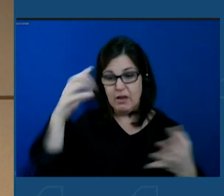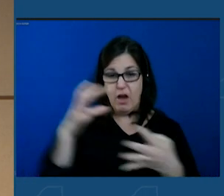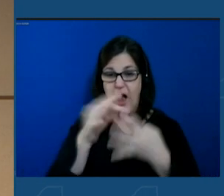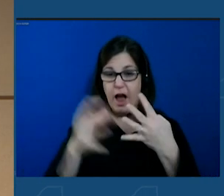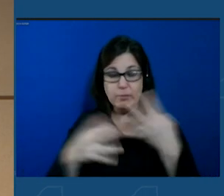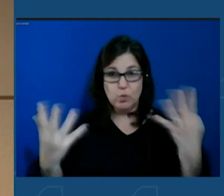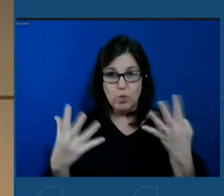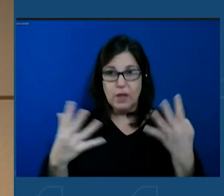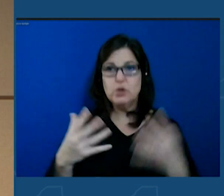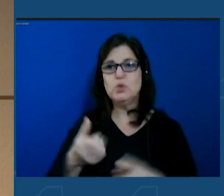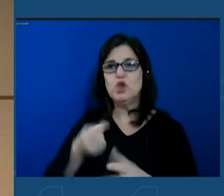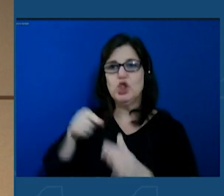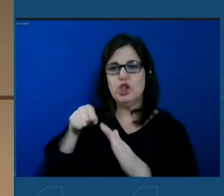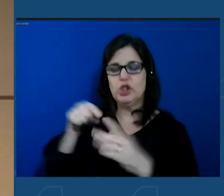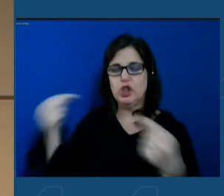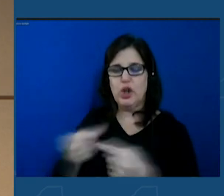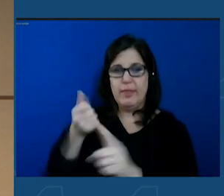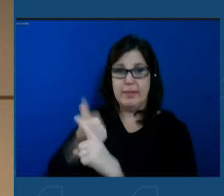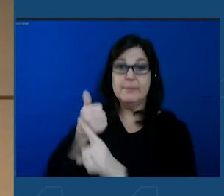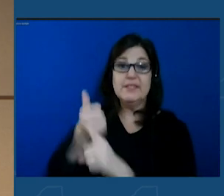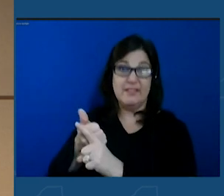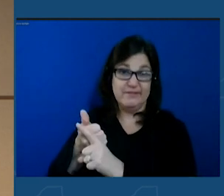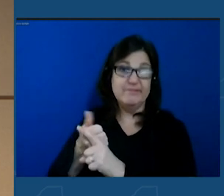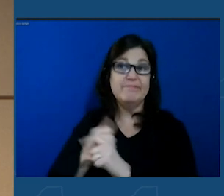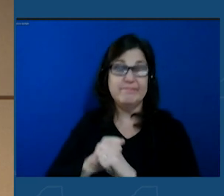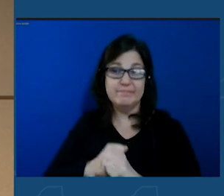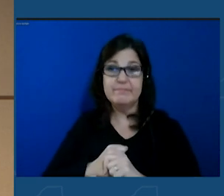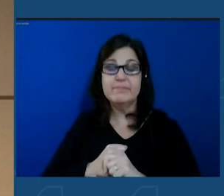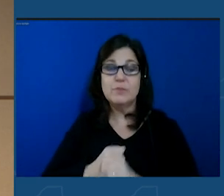sad. When we look at Black,